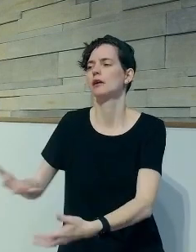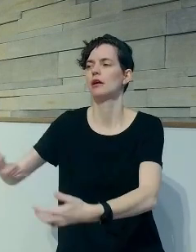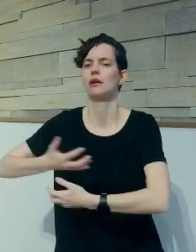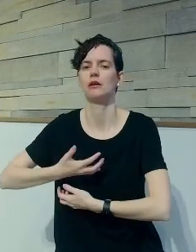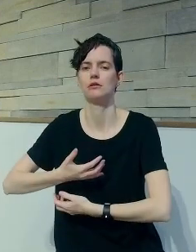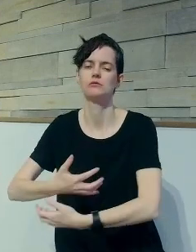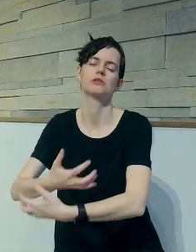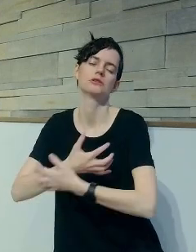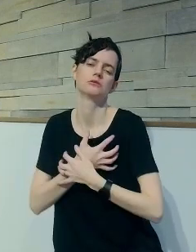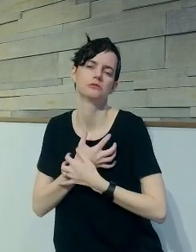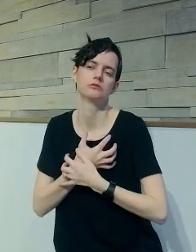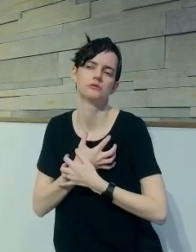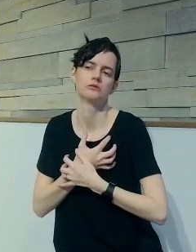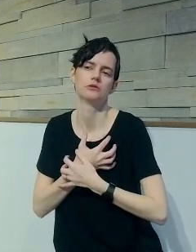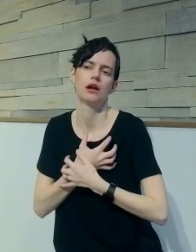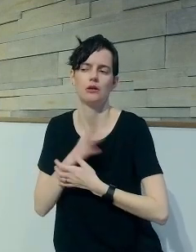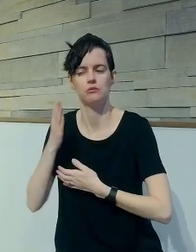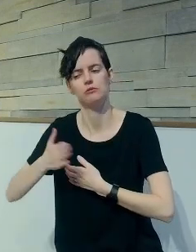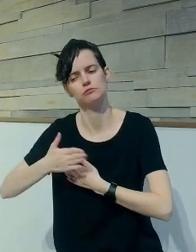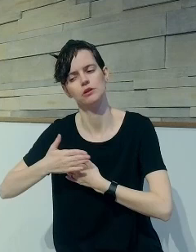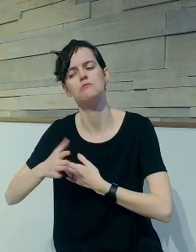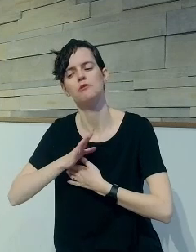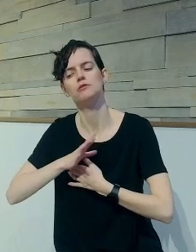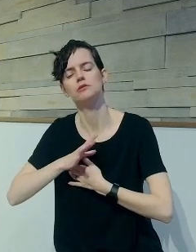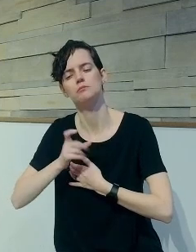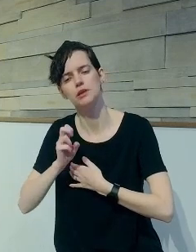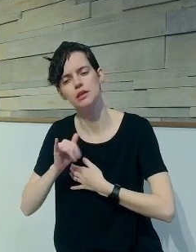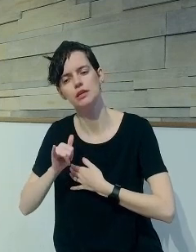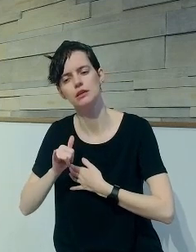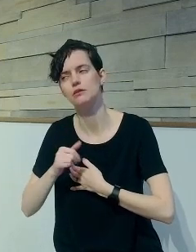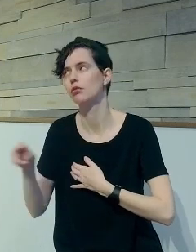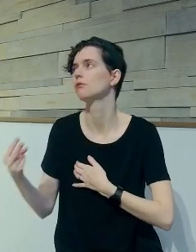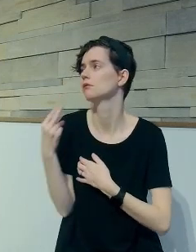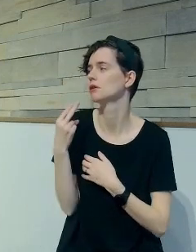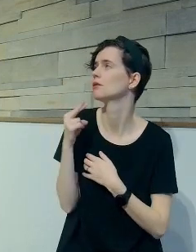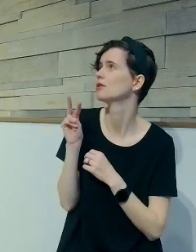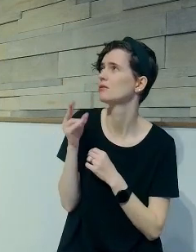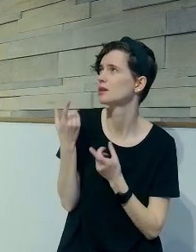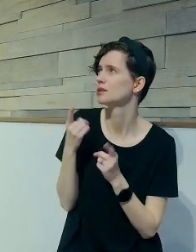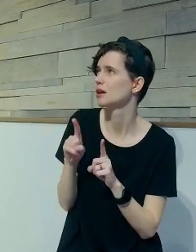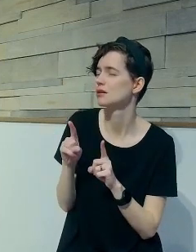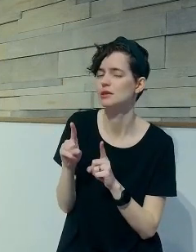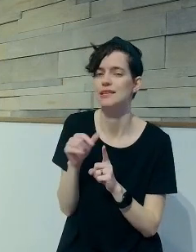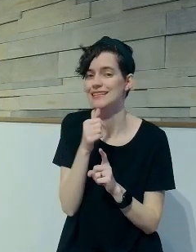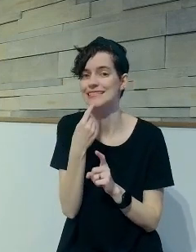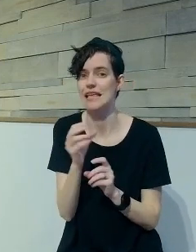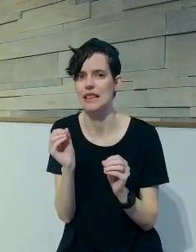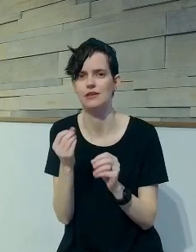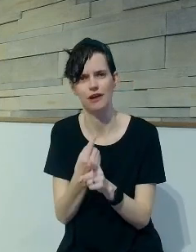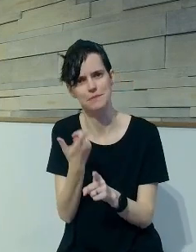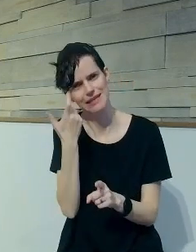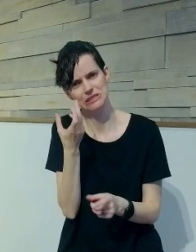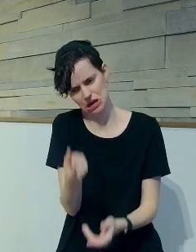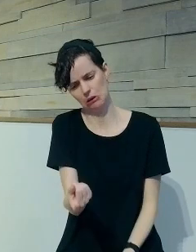held her close to me. It's going to be all right, Penny. And she looked up at me and said, why? What's happening? No, she didn't say anything, did she? She's a